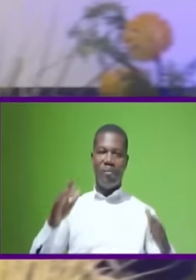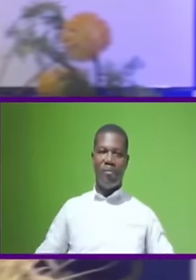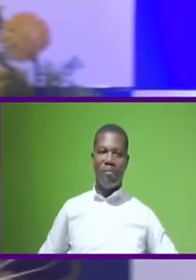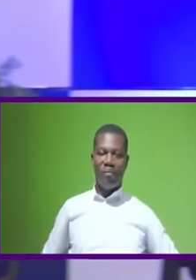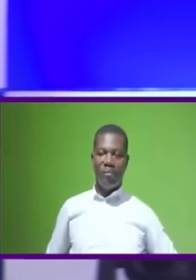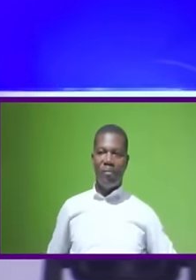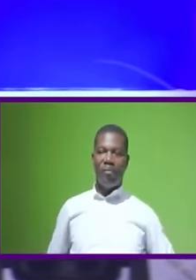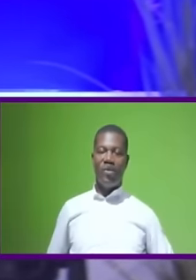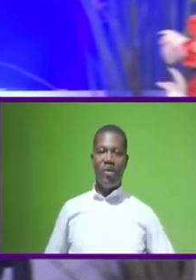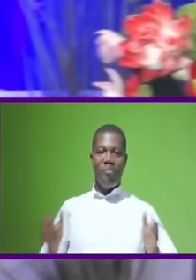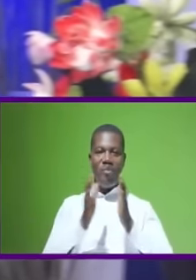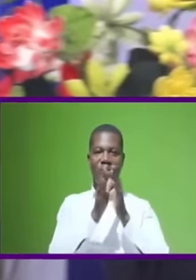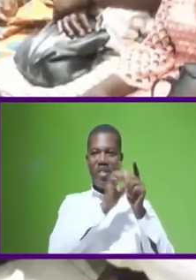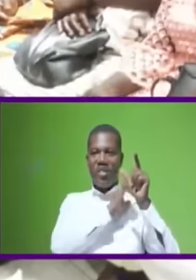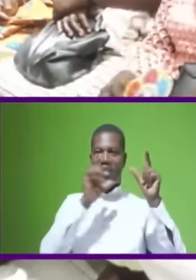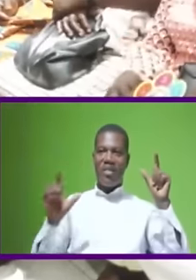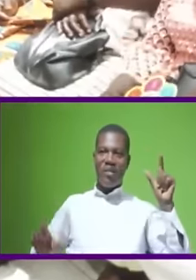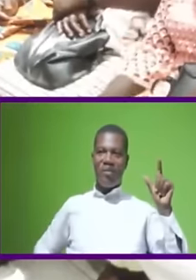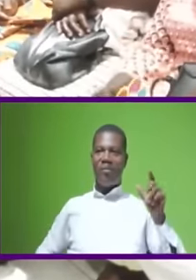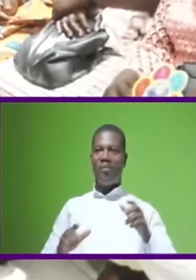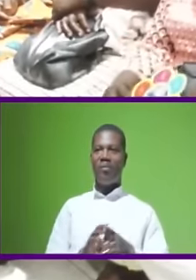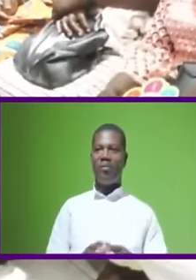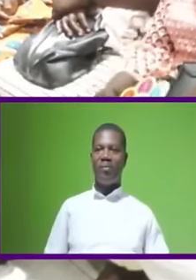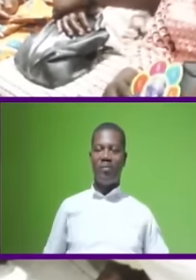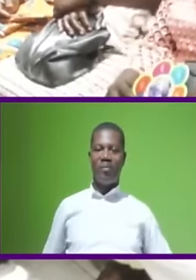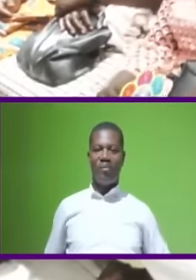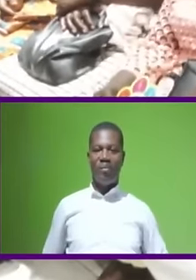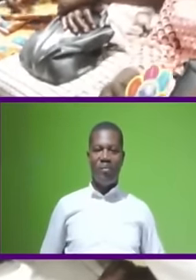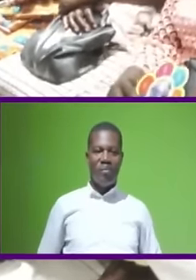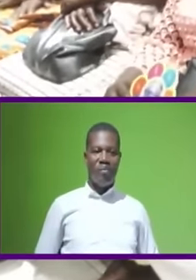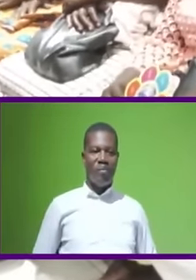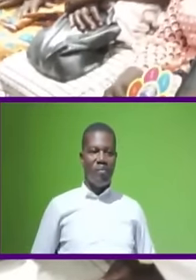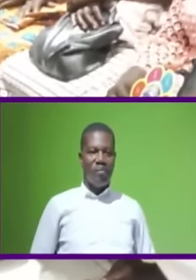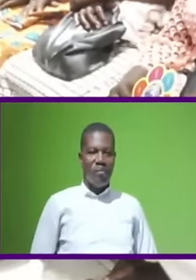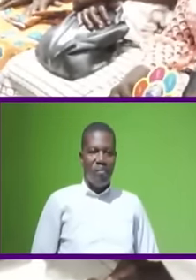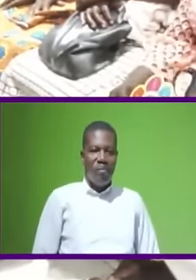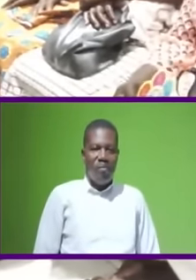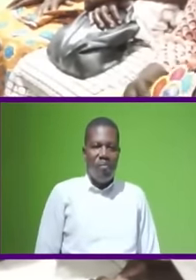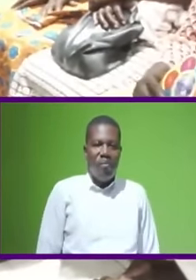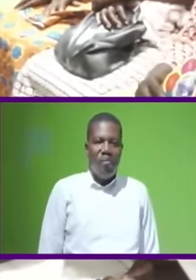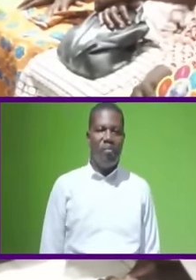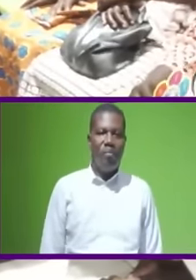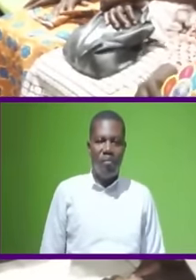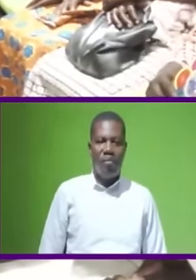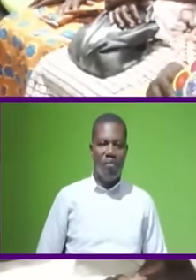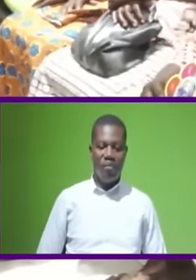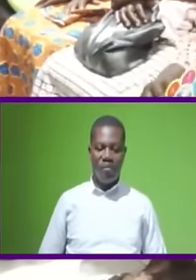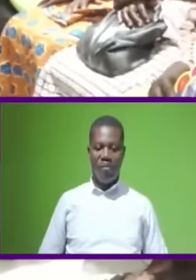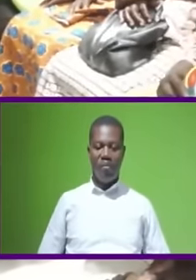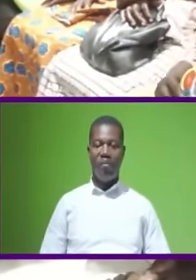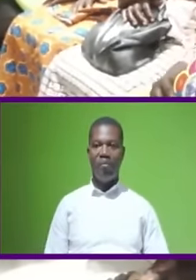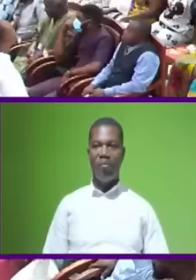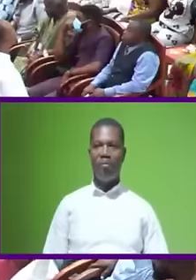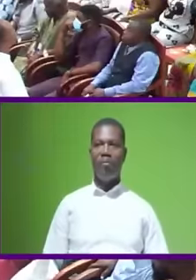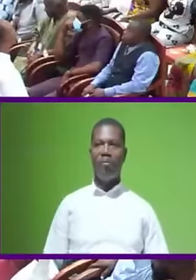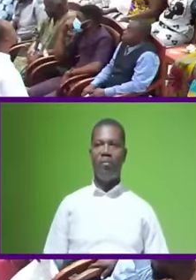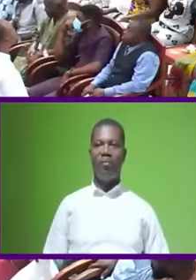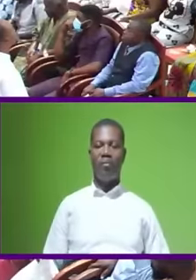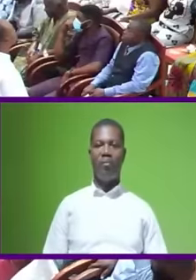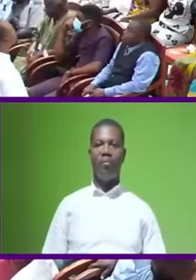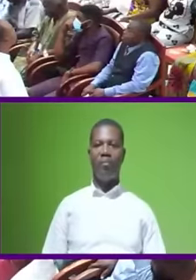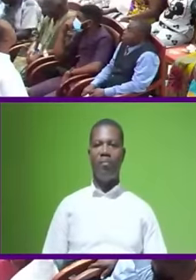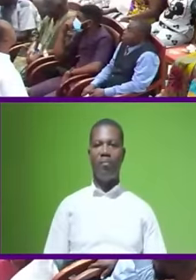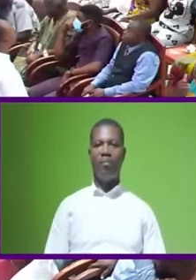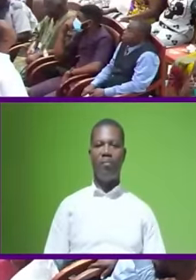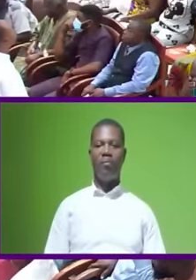Praise him. I make a plea to the Second Church TV that when you get some of these Ghanaians living abroad, invite them and then let them